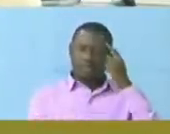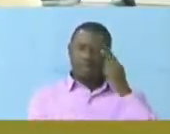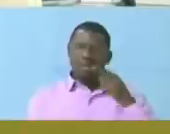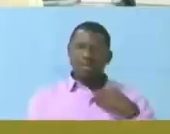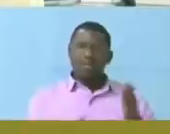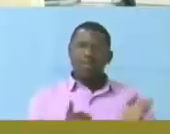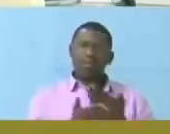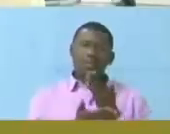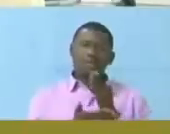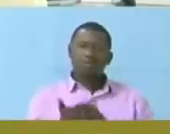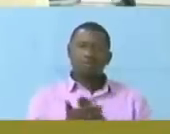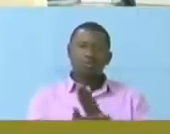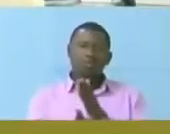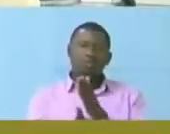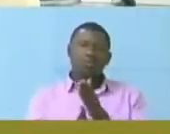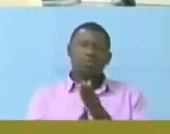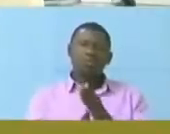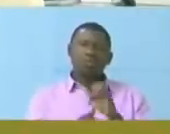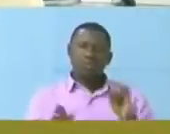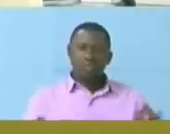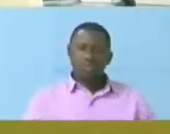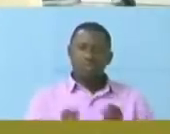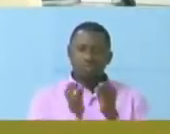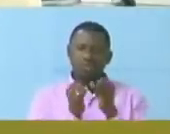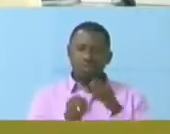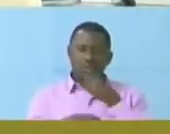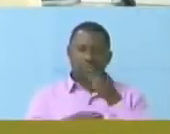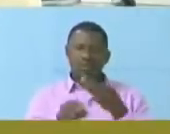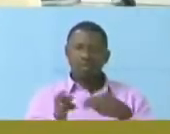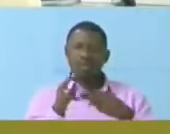I went through the introduction.